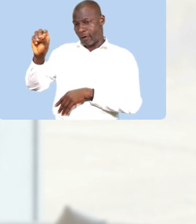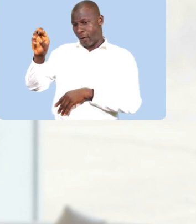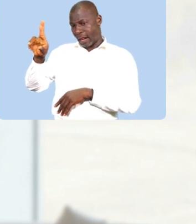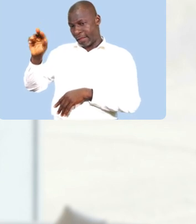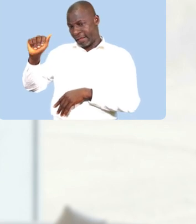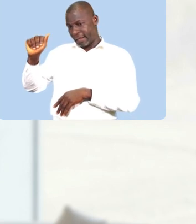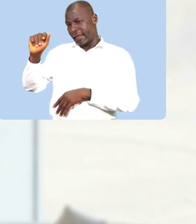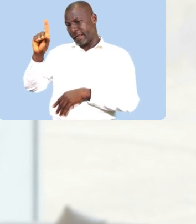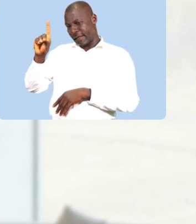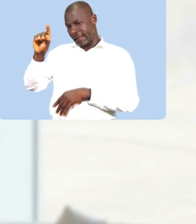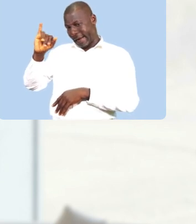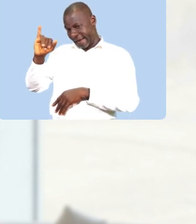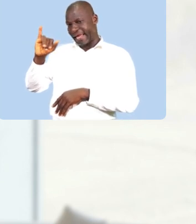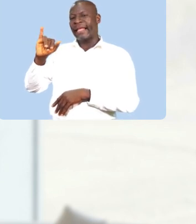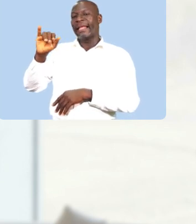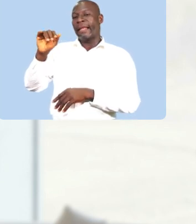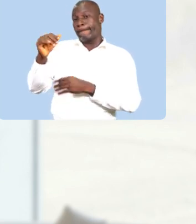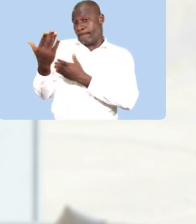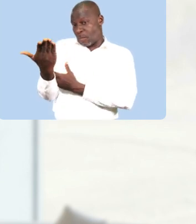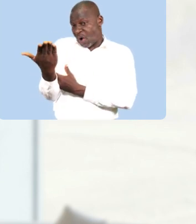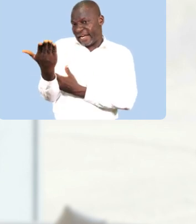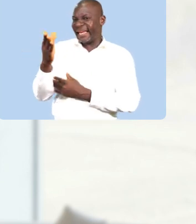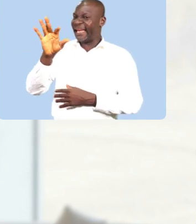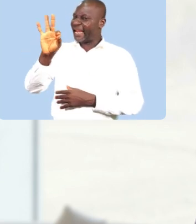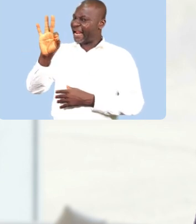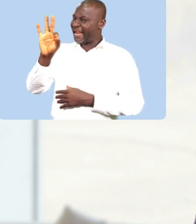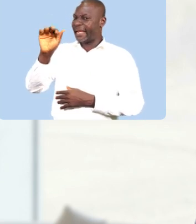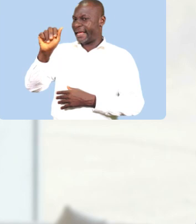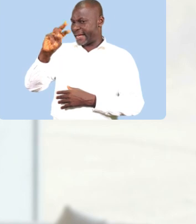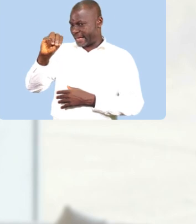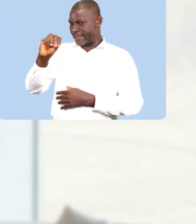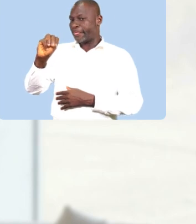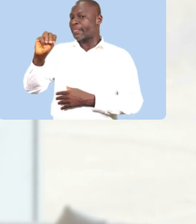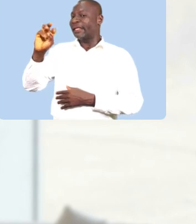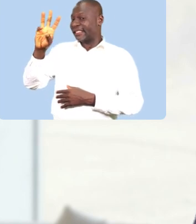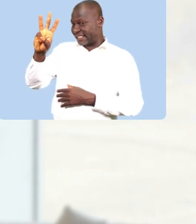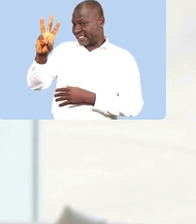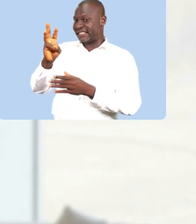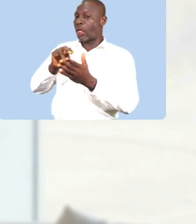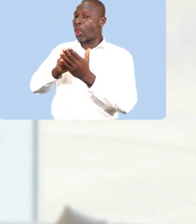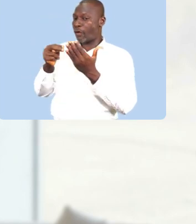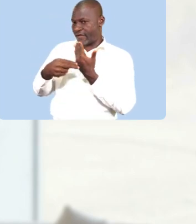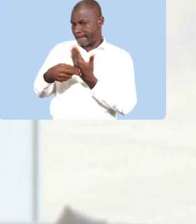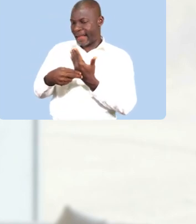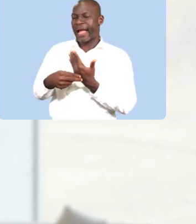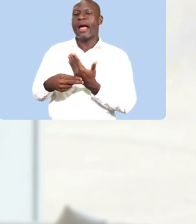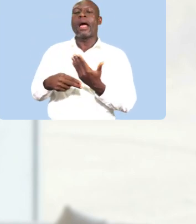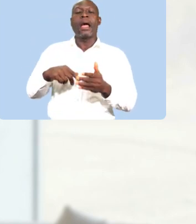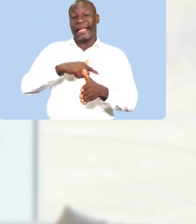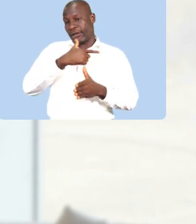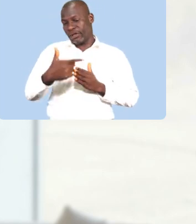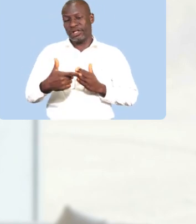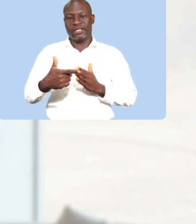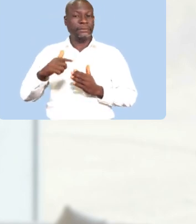start anopa 9 o'clock. Eye Saturday the 6th of November no. Graduation ceremony. And